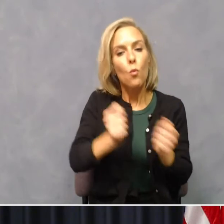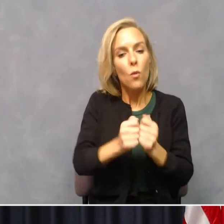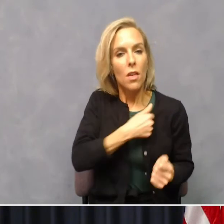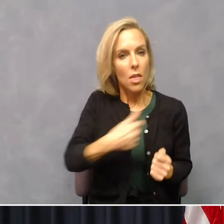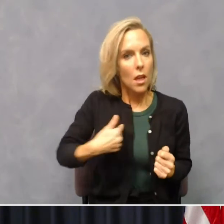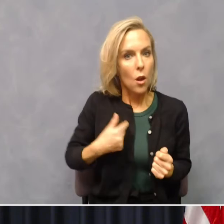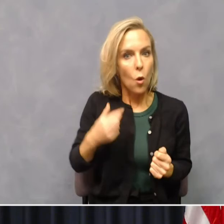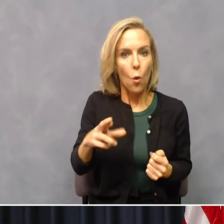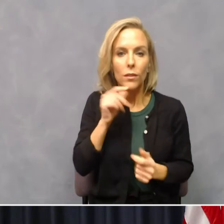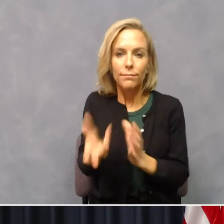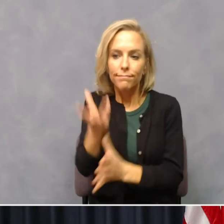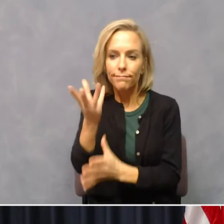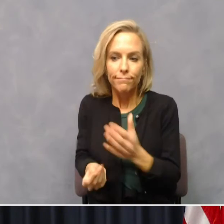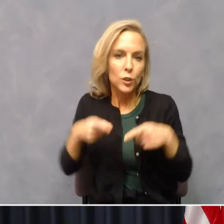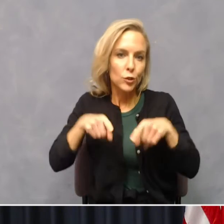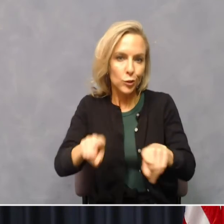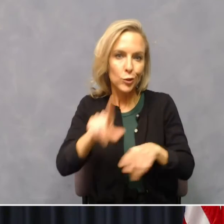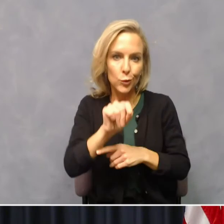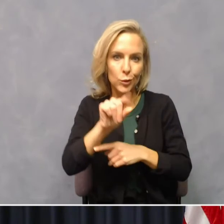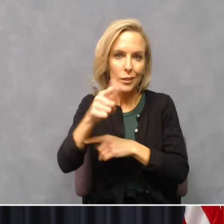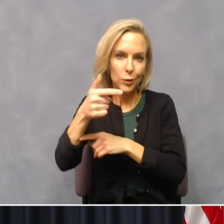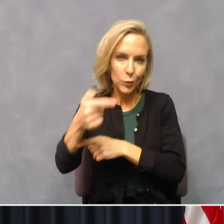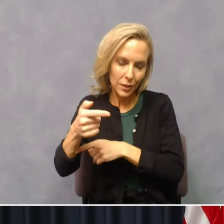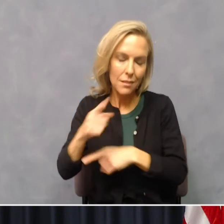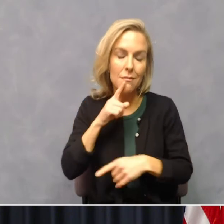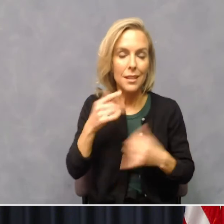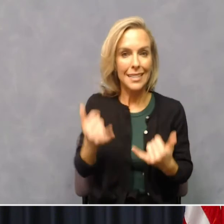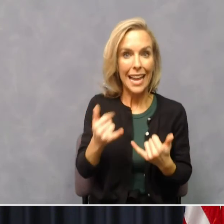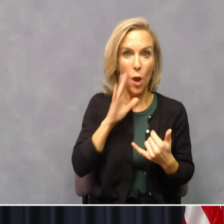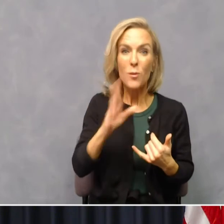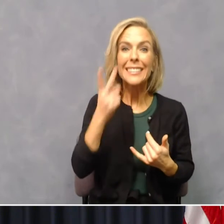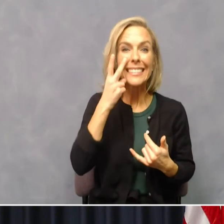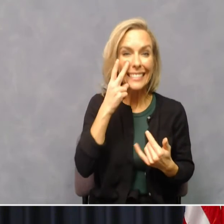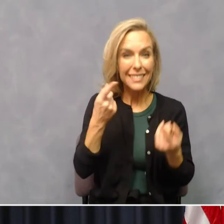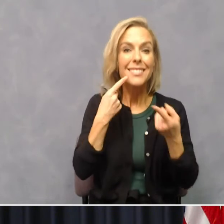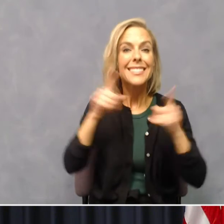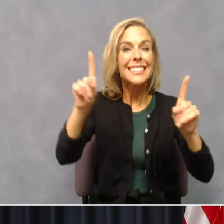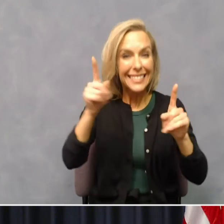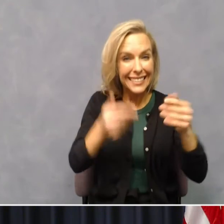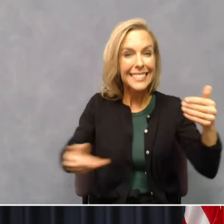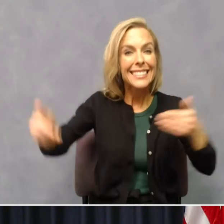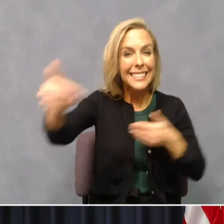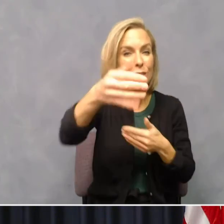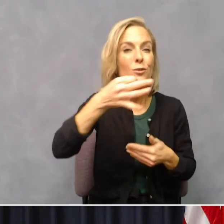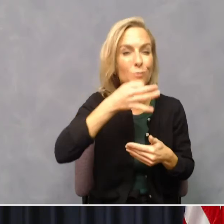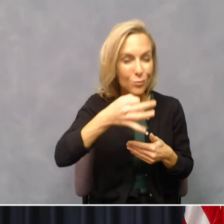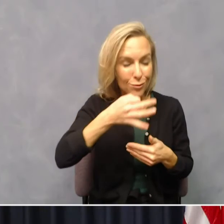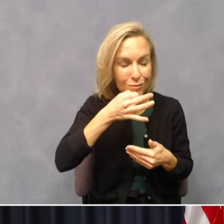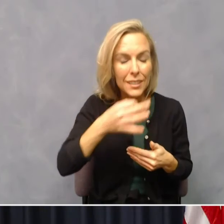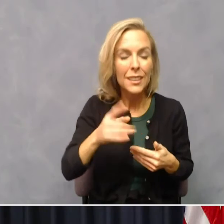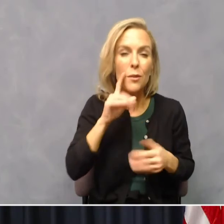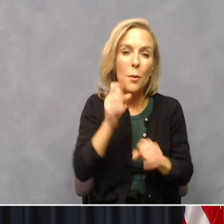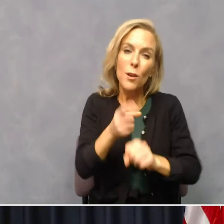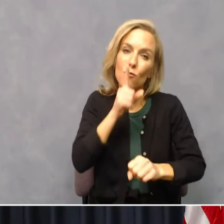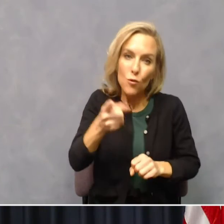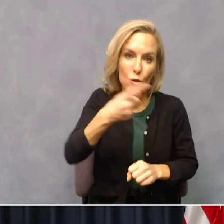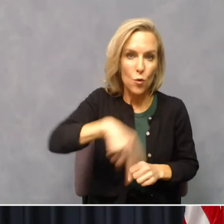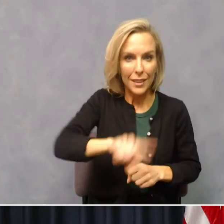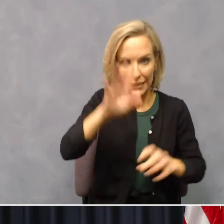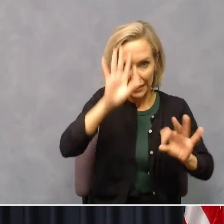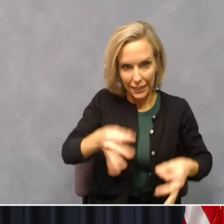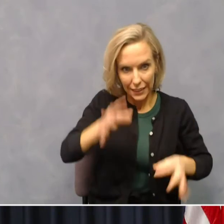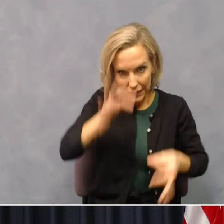2021. There's a light at the end of the tunnel. Let's make sure that we're making the types of decisions that protect